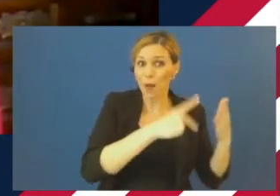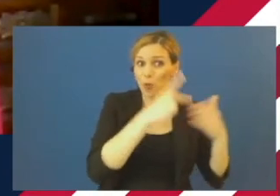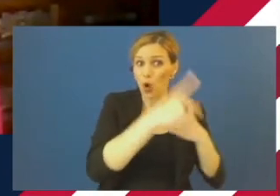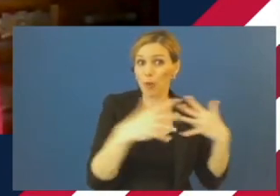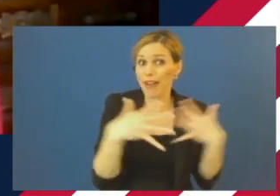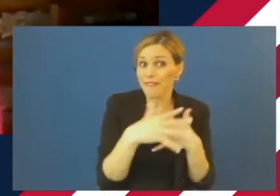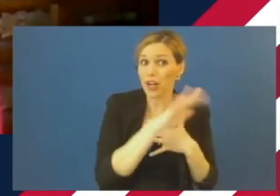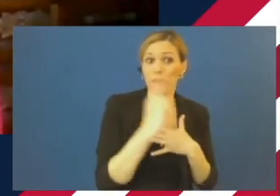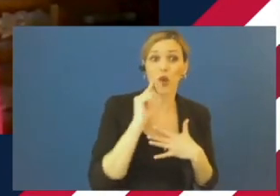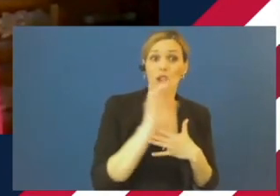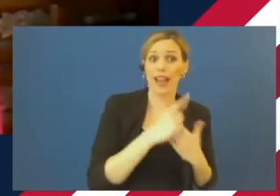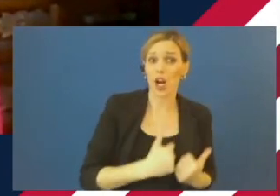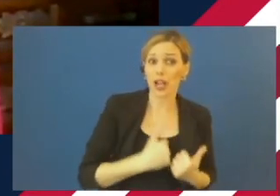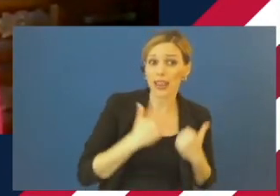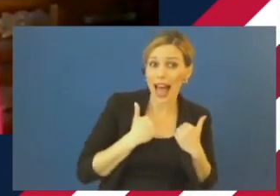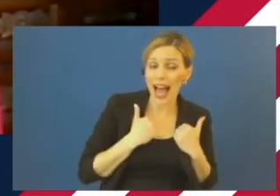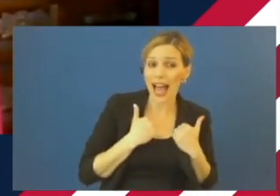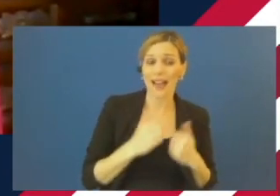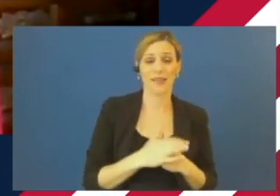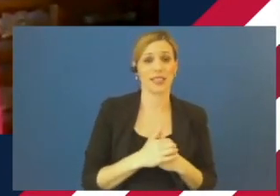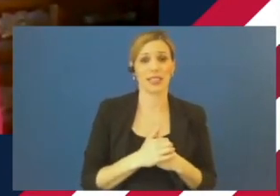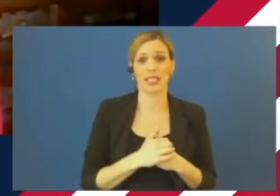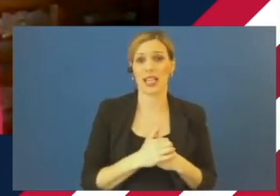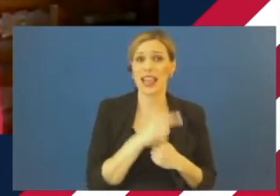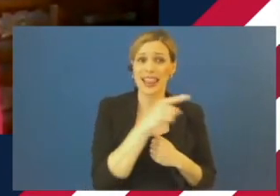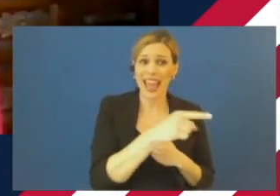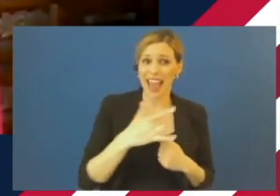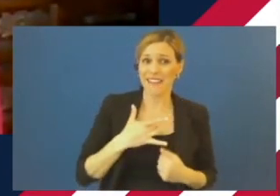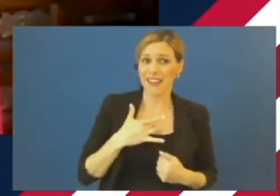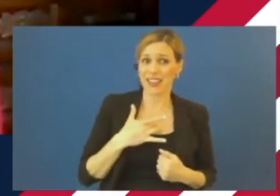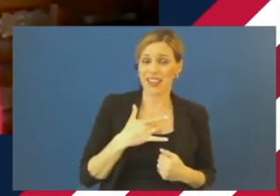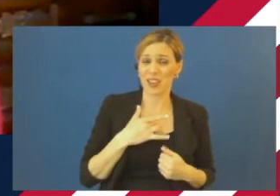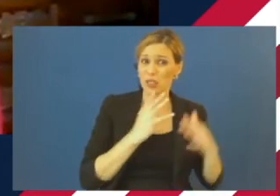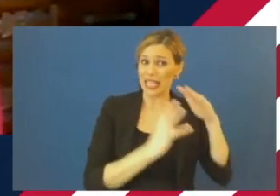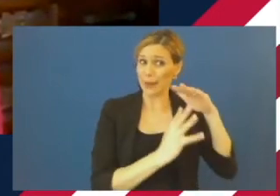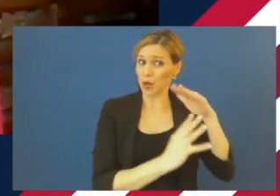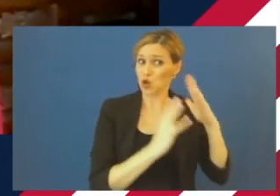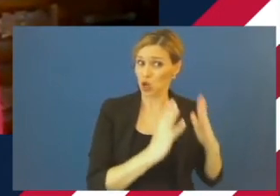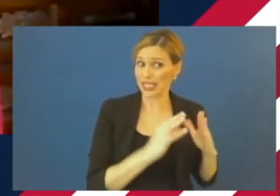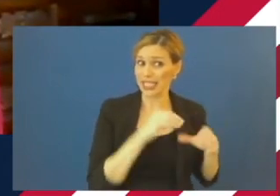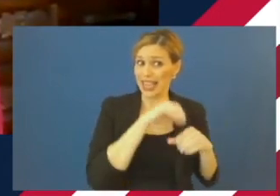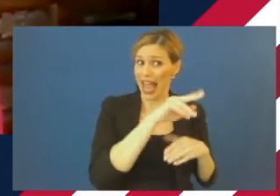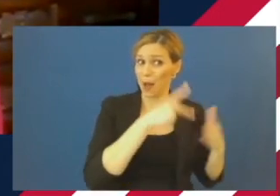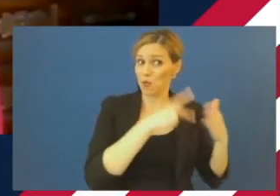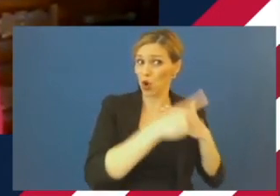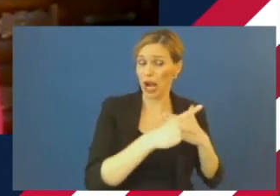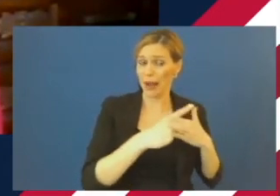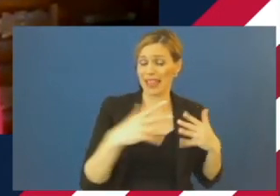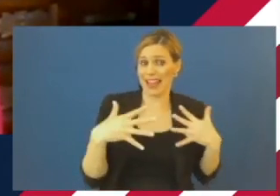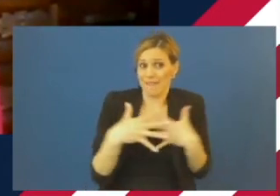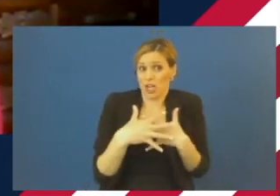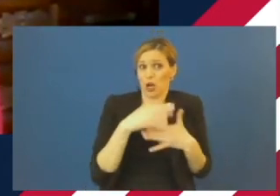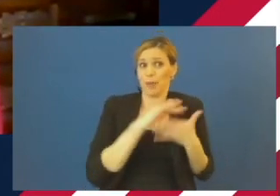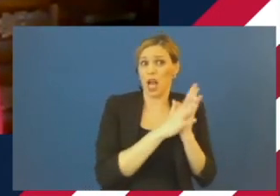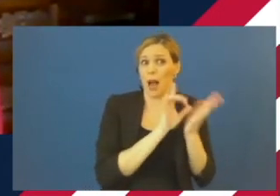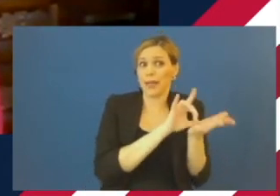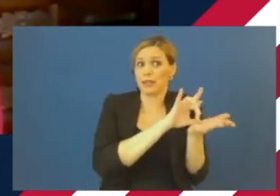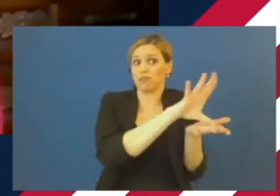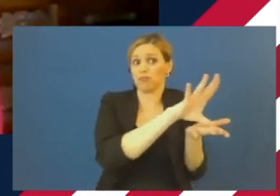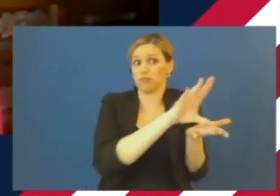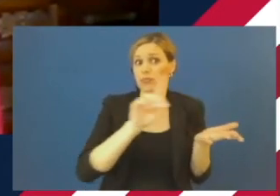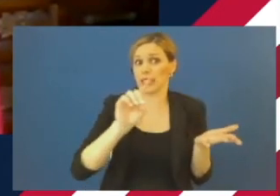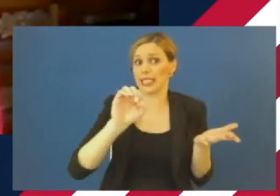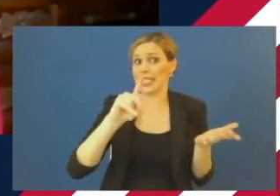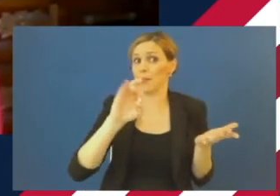of illness, fear of deportation, and family separation. We need to do better. In over 20 years of teaching, I've learned that students